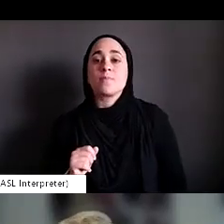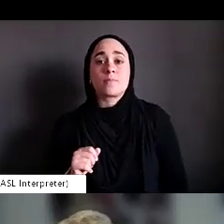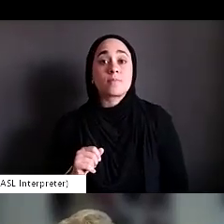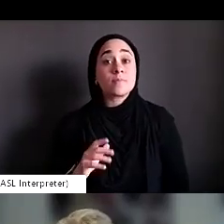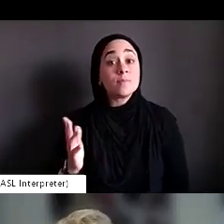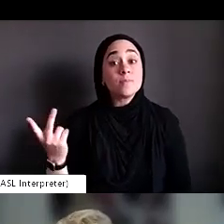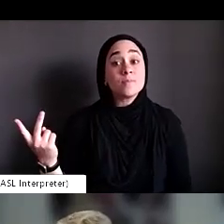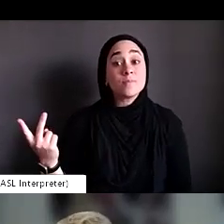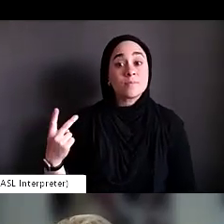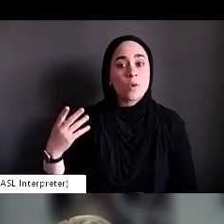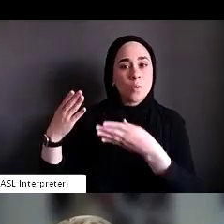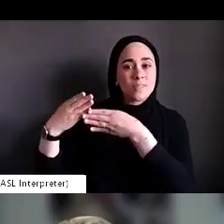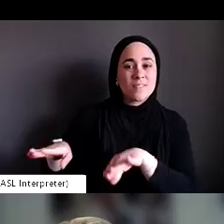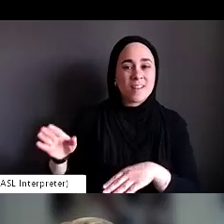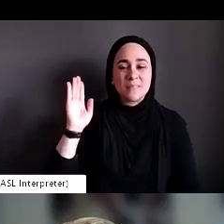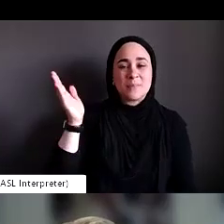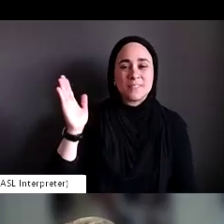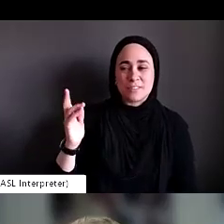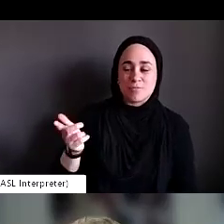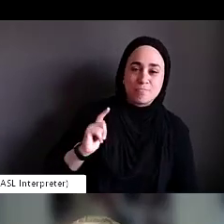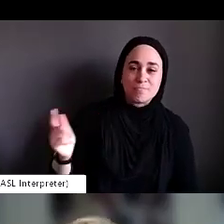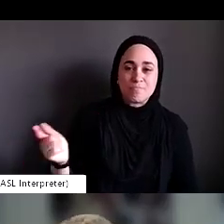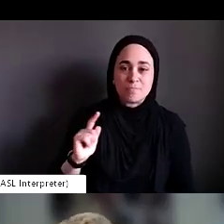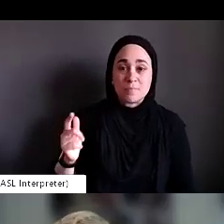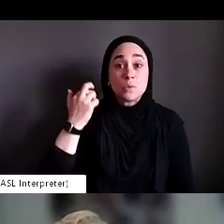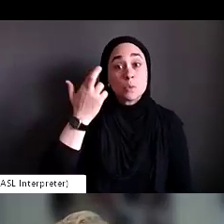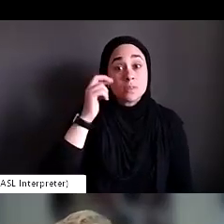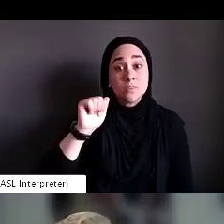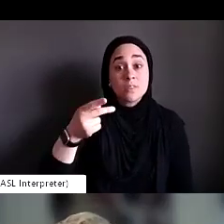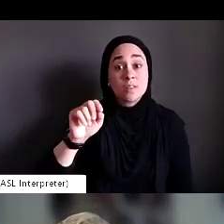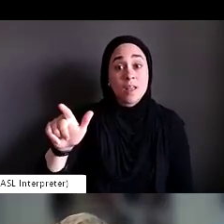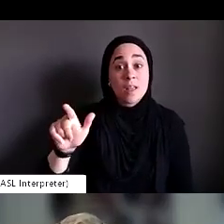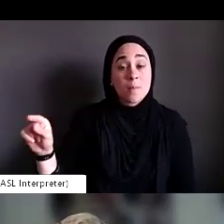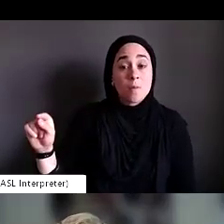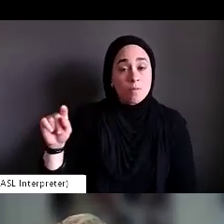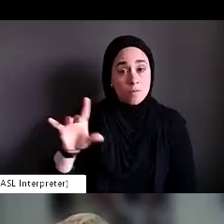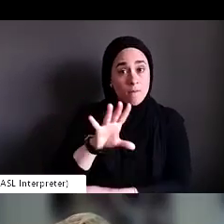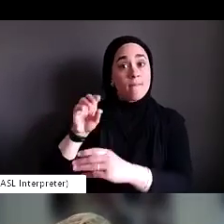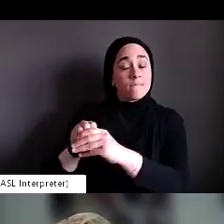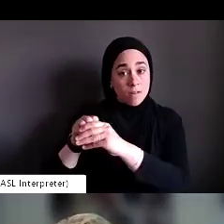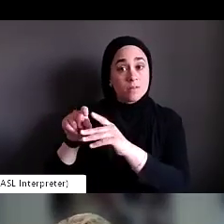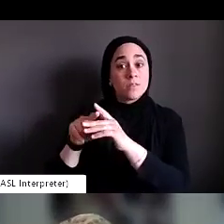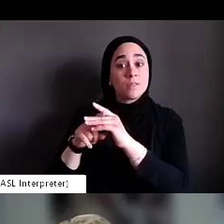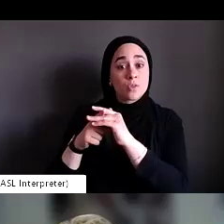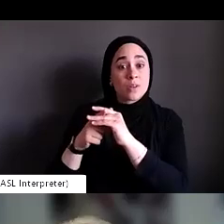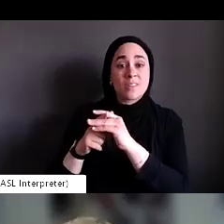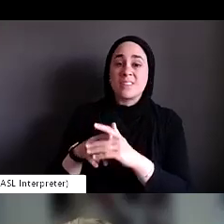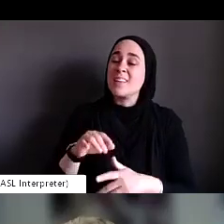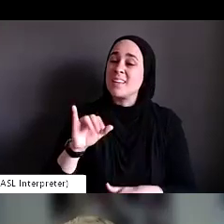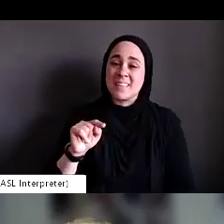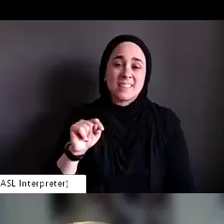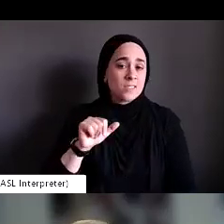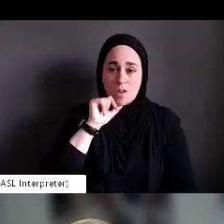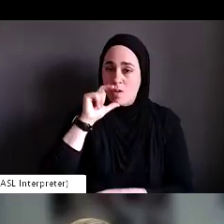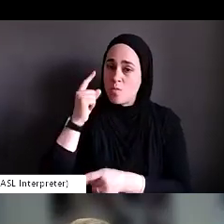We're going to divide the presentation between the two of us because April was actually part of creating the original It's Not Right